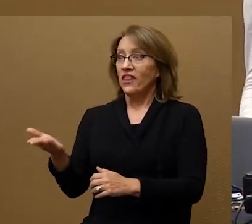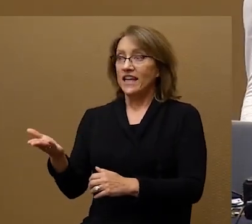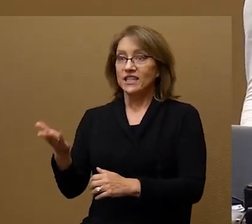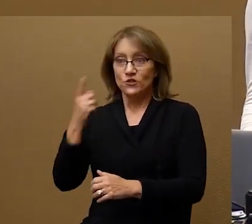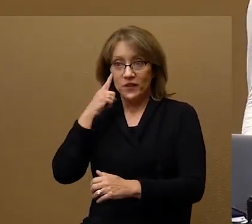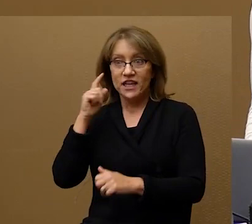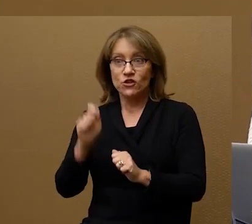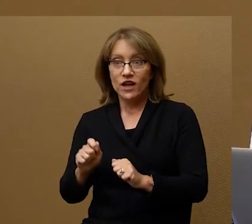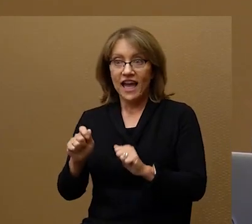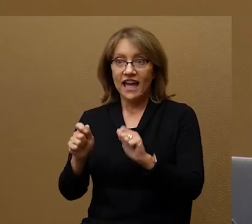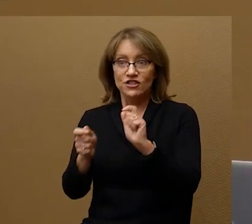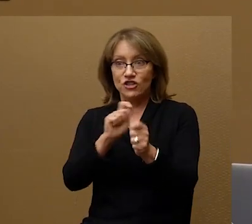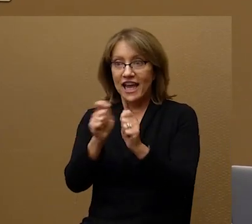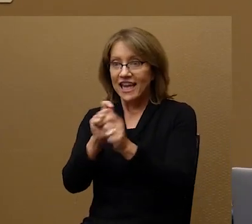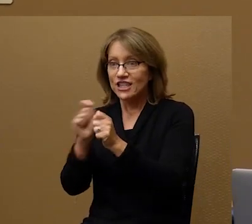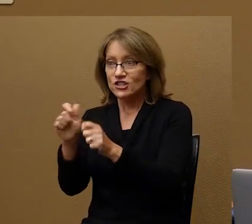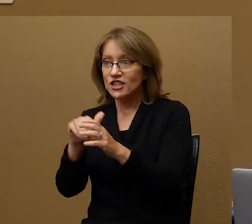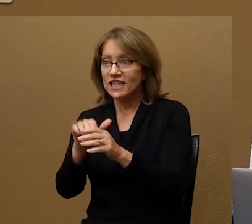right.